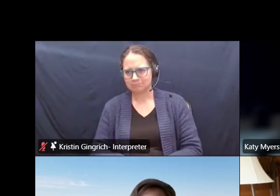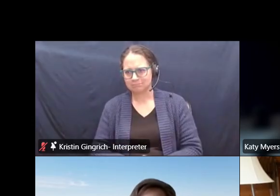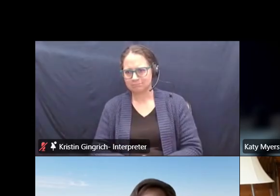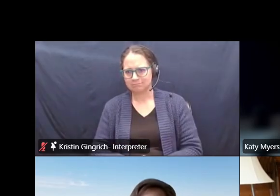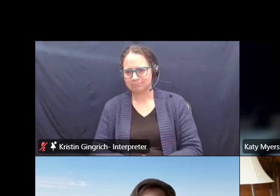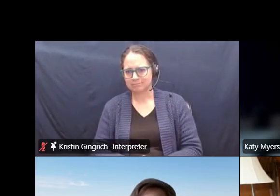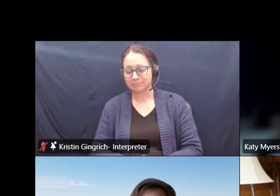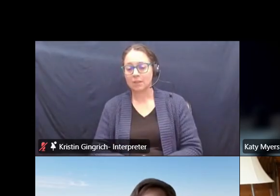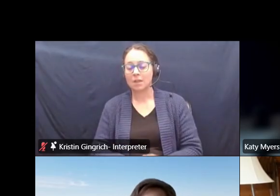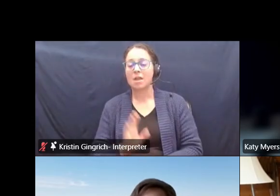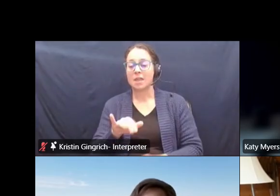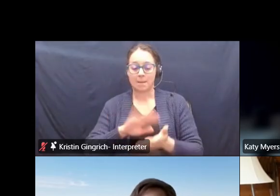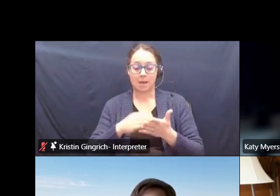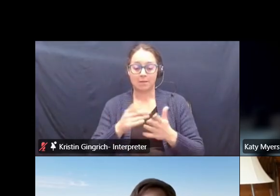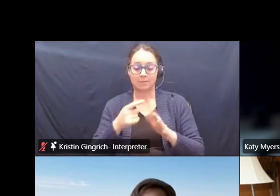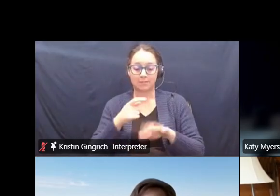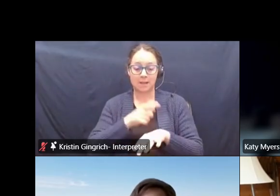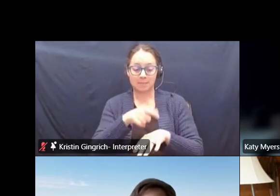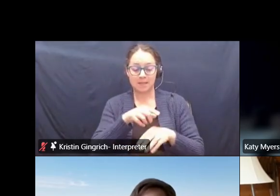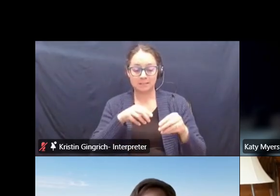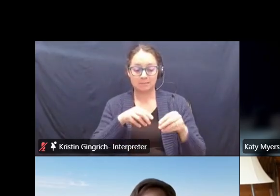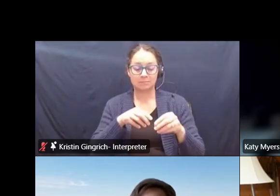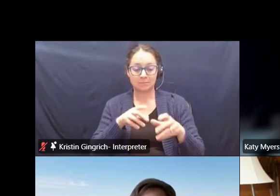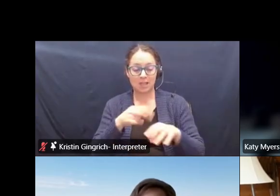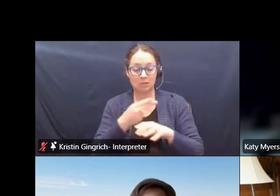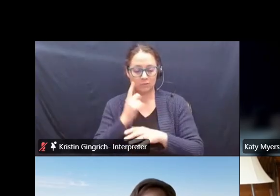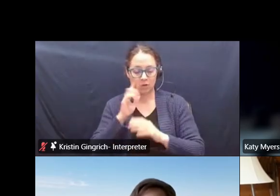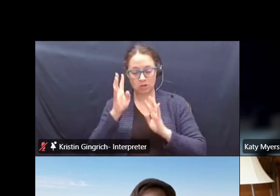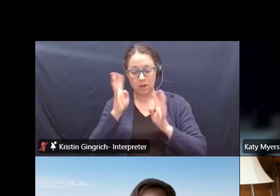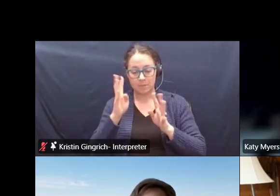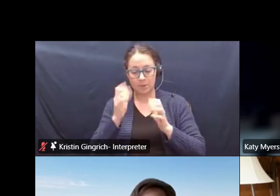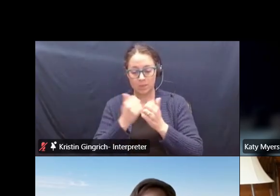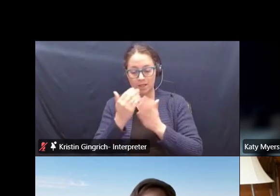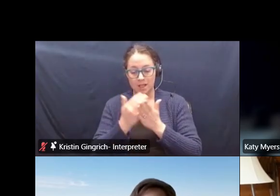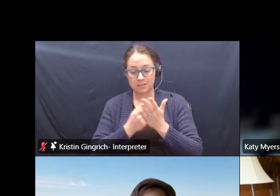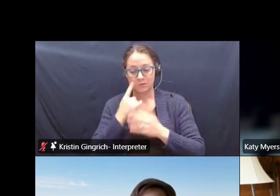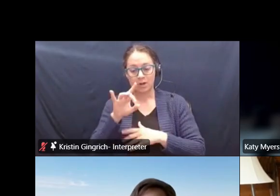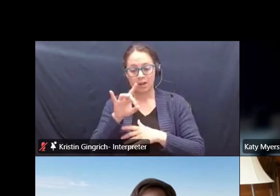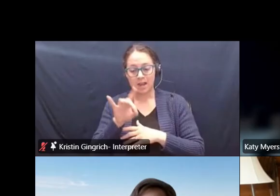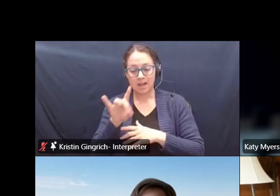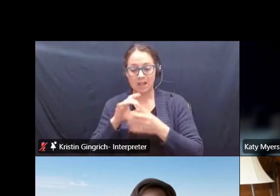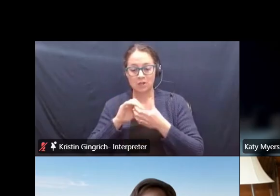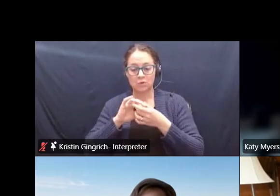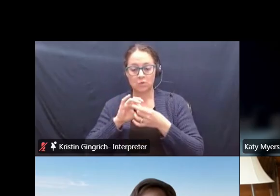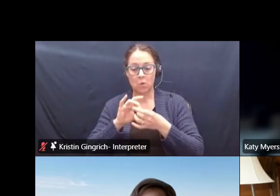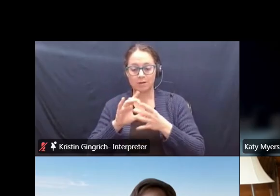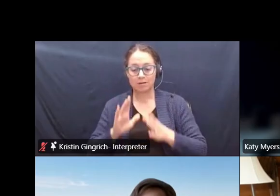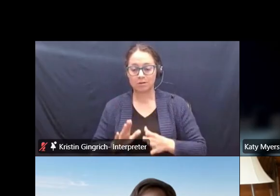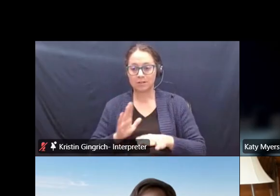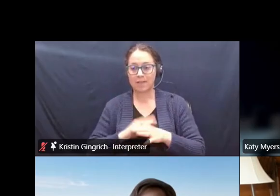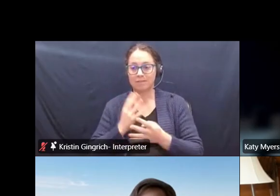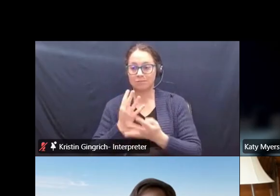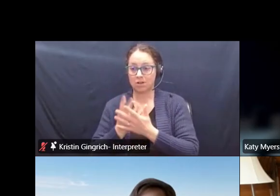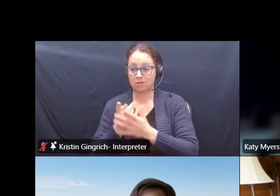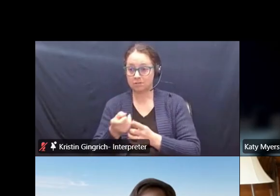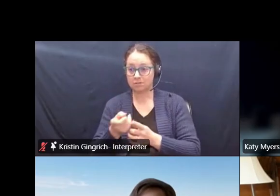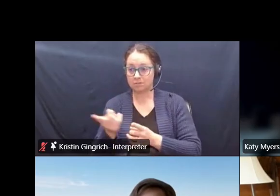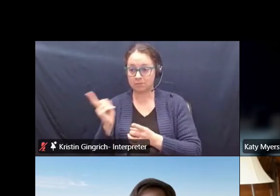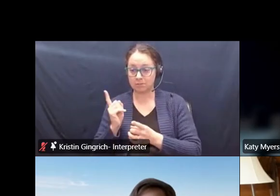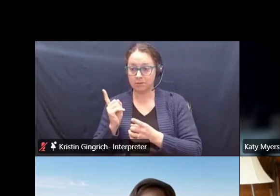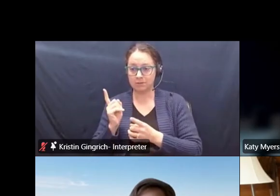The amount of time that they spent coming up with the list of the ADA coordinators at the jails